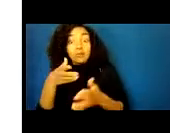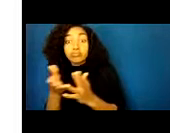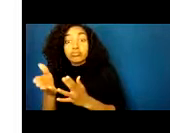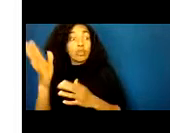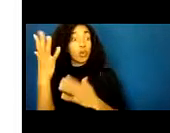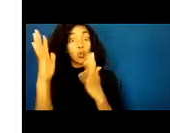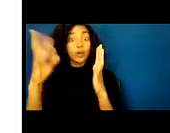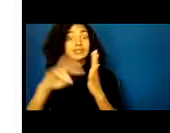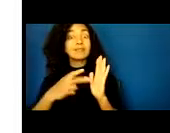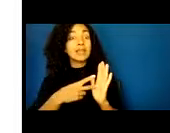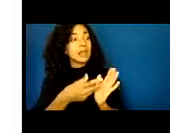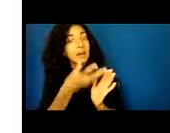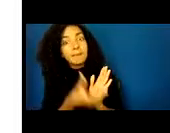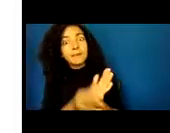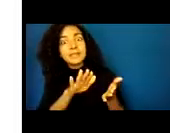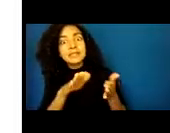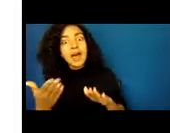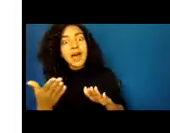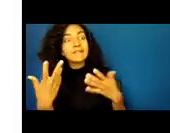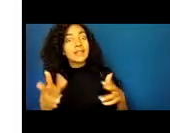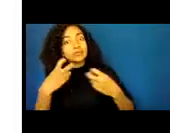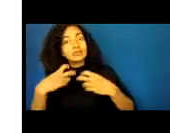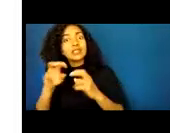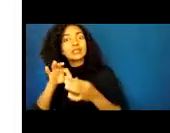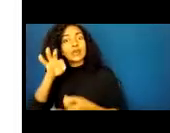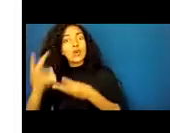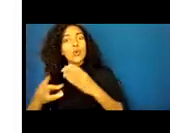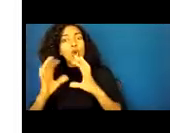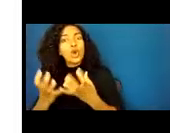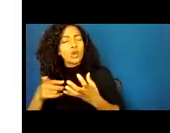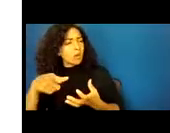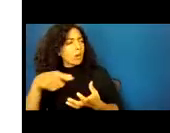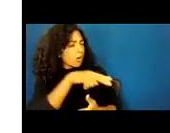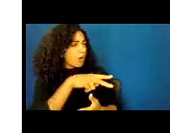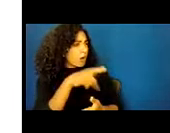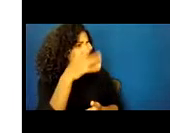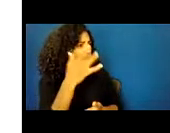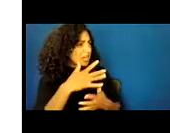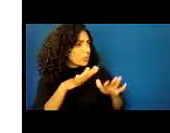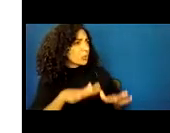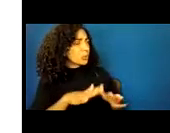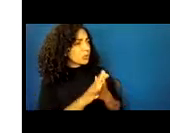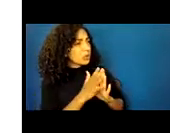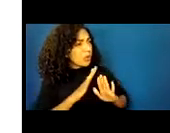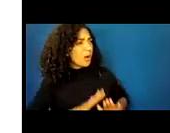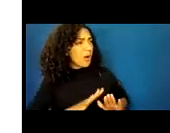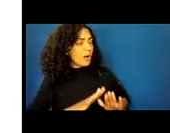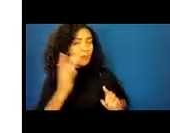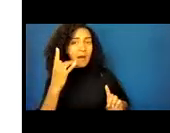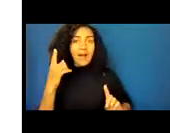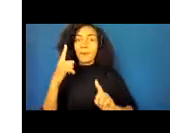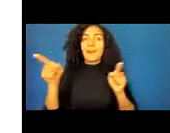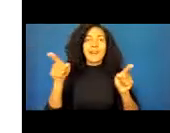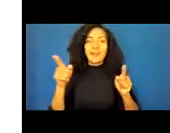they went on to the spirit world and they died. And she couldn't figure out why it was so calm. And so they had totally different